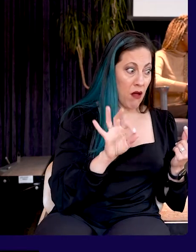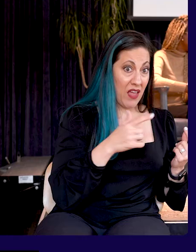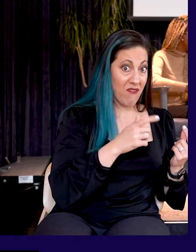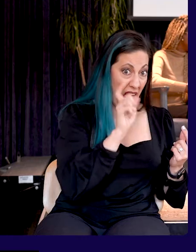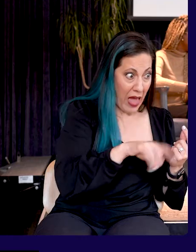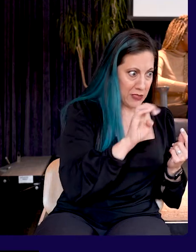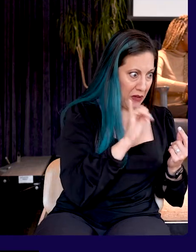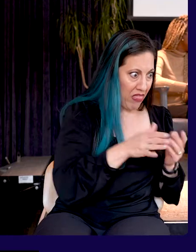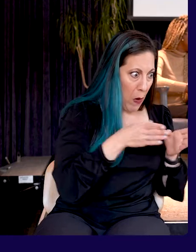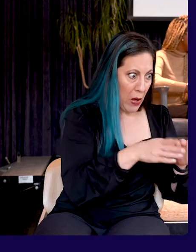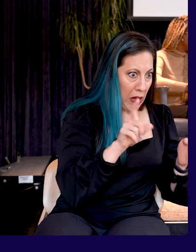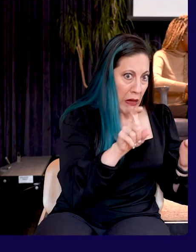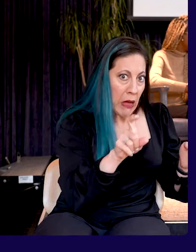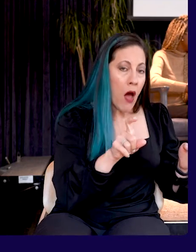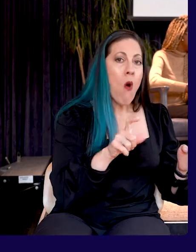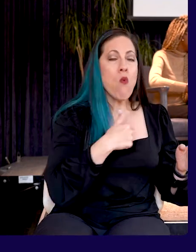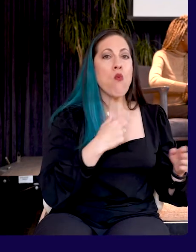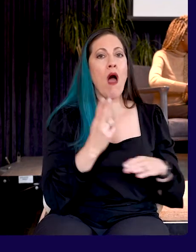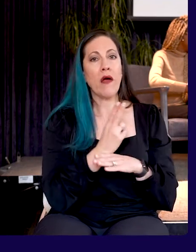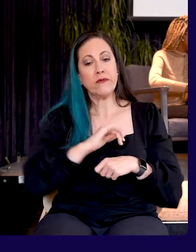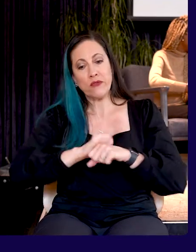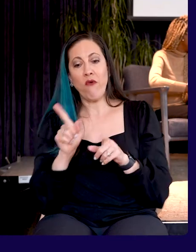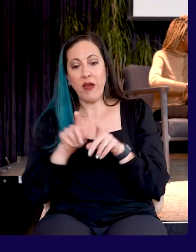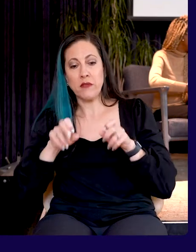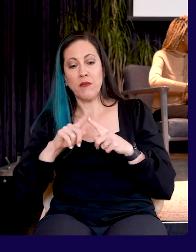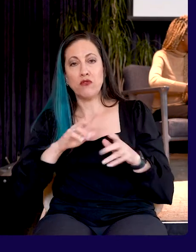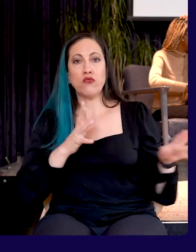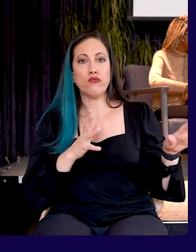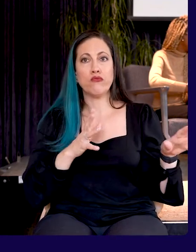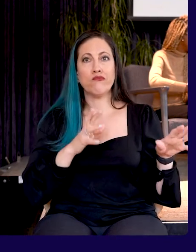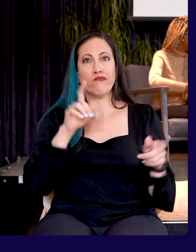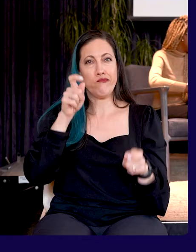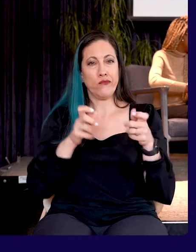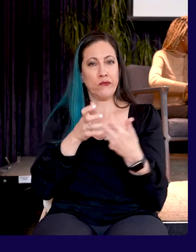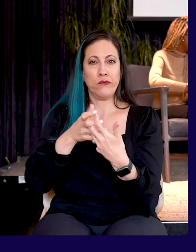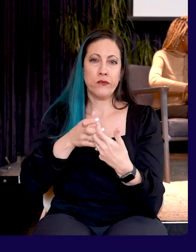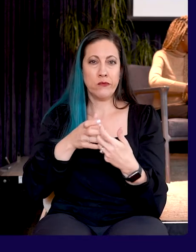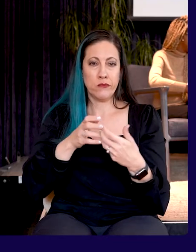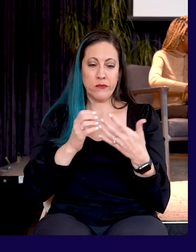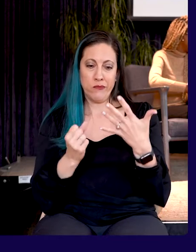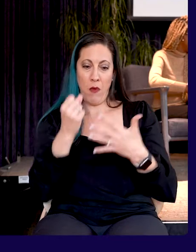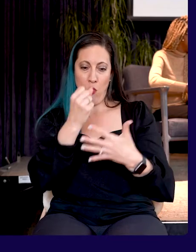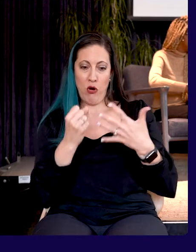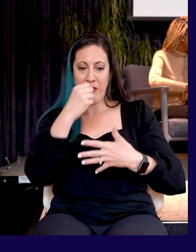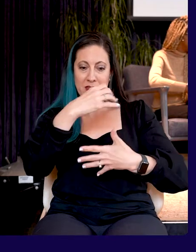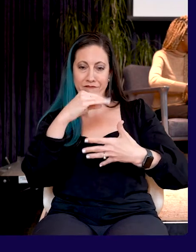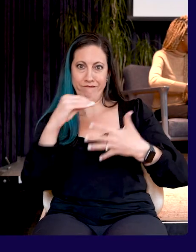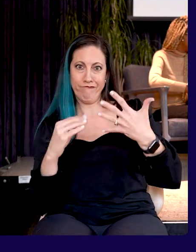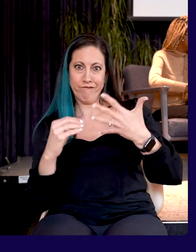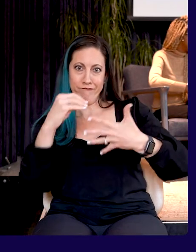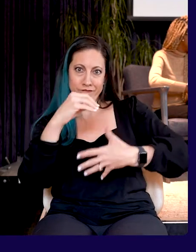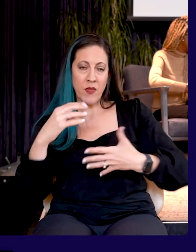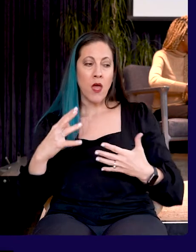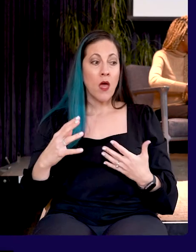as an opportunity to realign. Probably the two biggest areas were time with other people. I used to feel that I